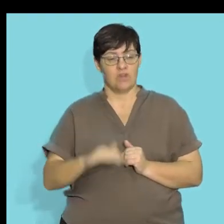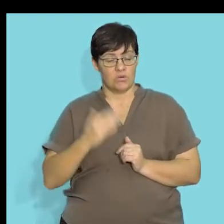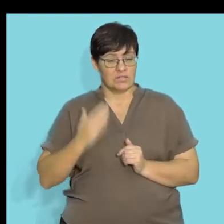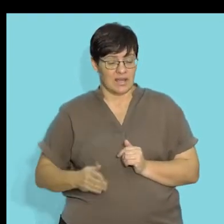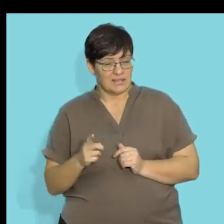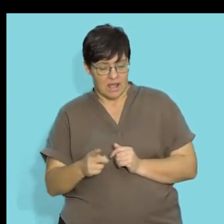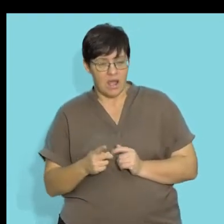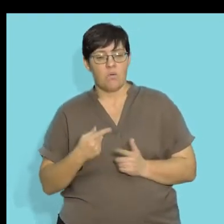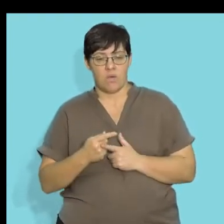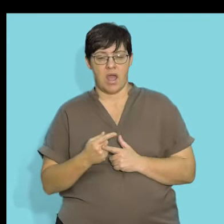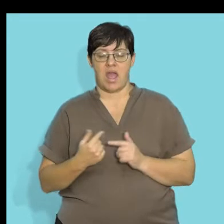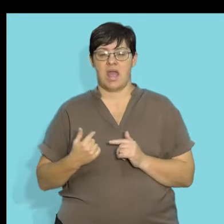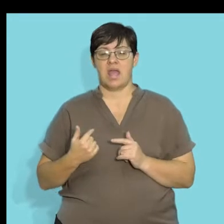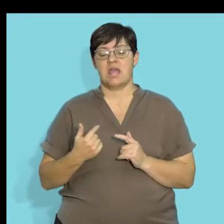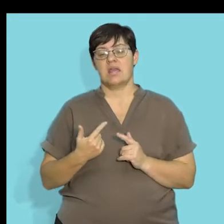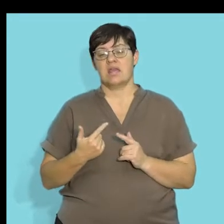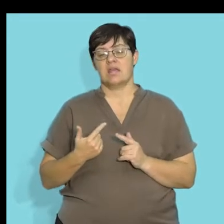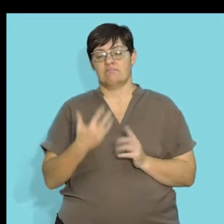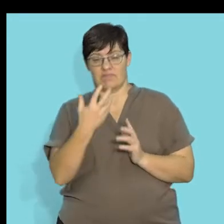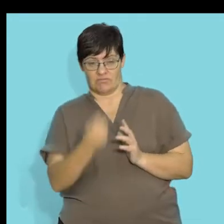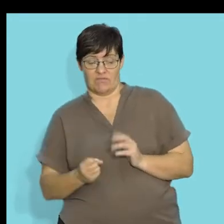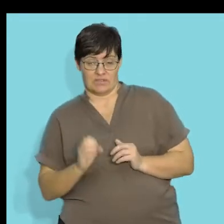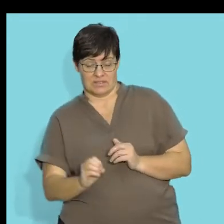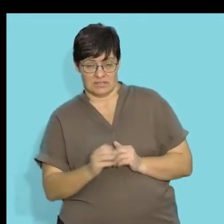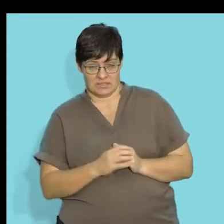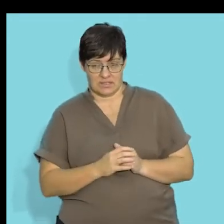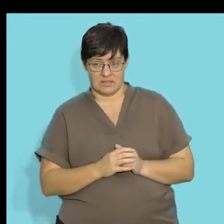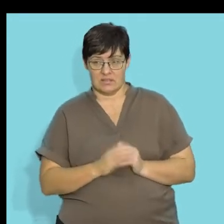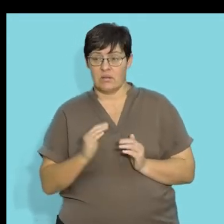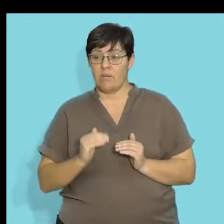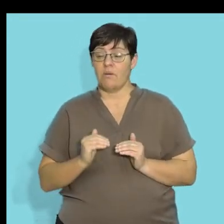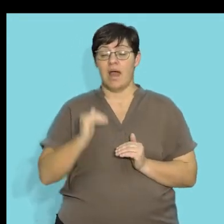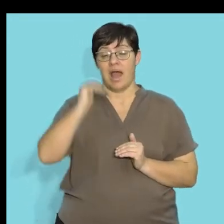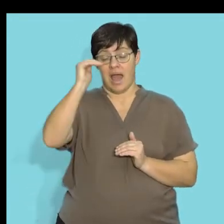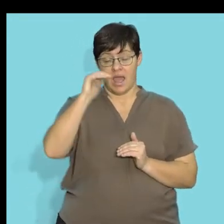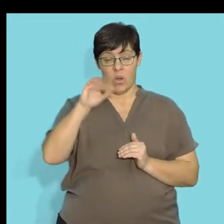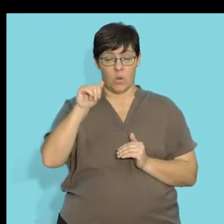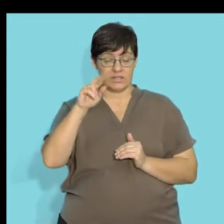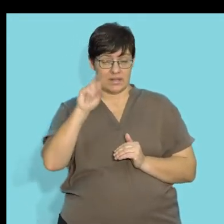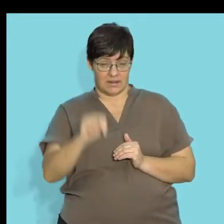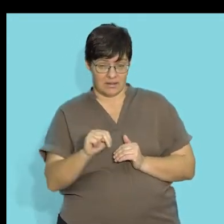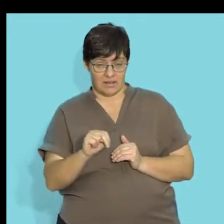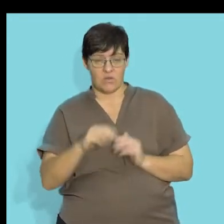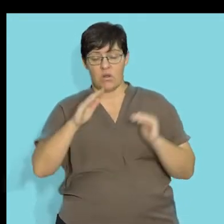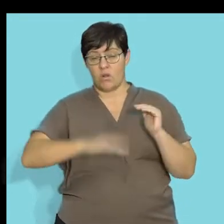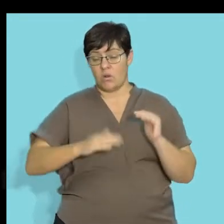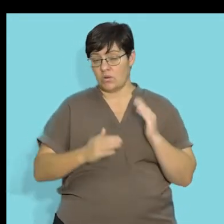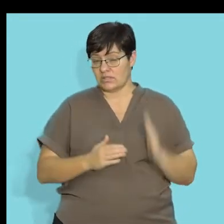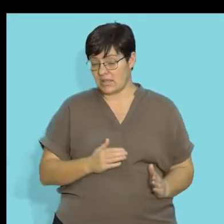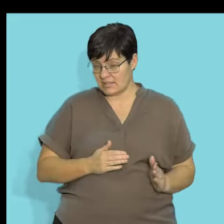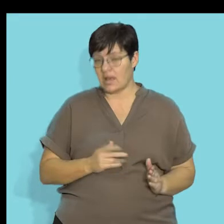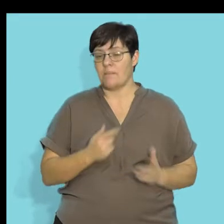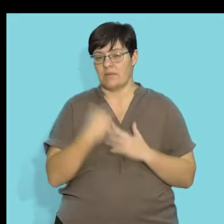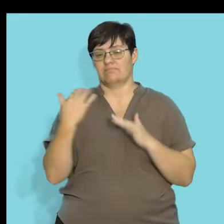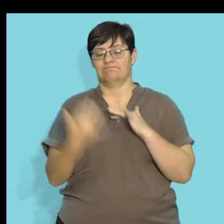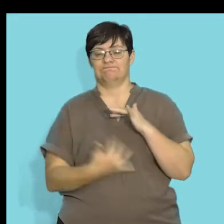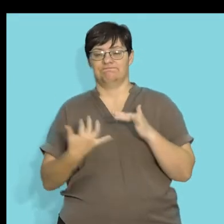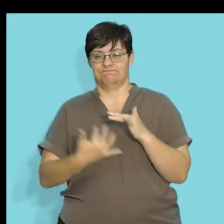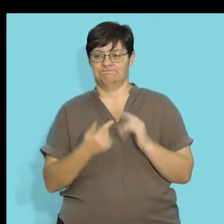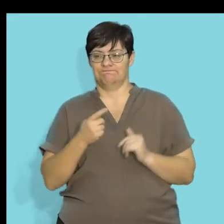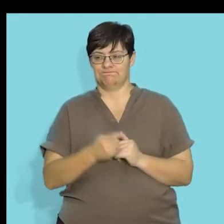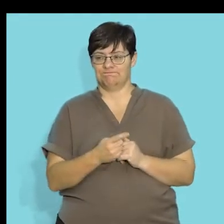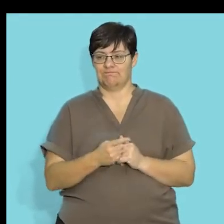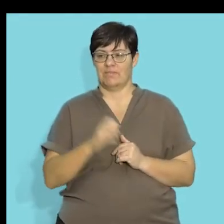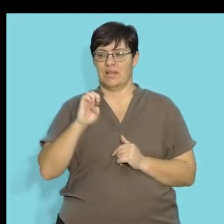side of the stem due to gravity, as I showed you now, and the higher auxin concentration on the lower side stimulates